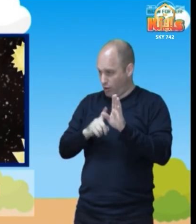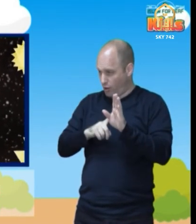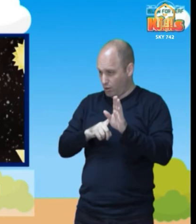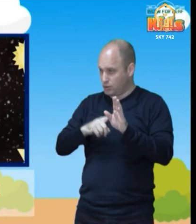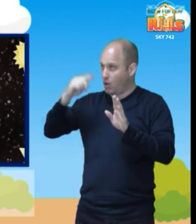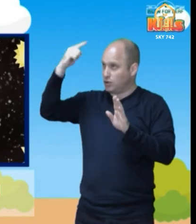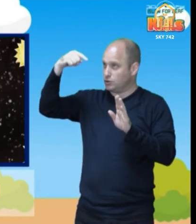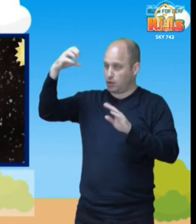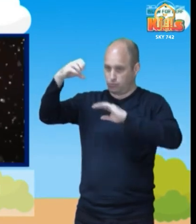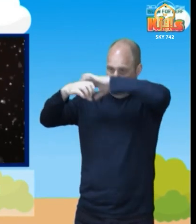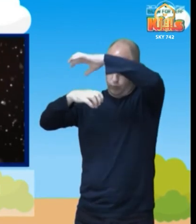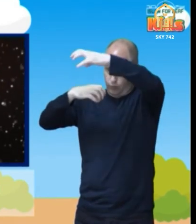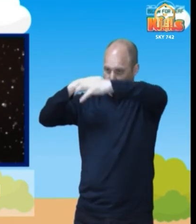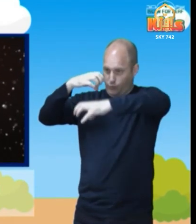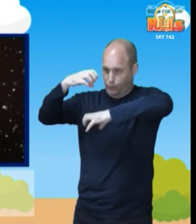to go around the sun?